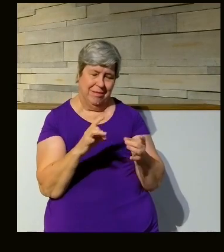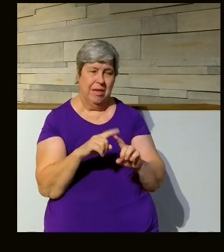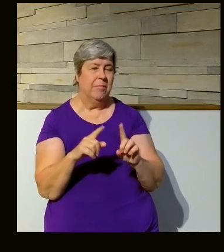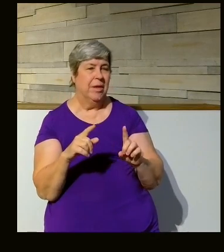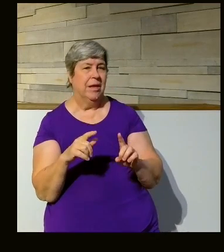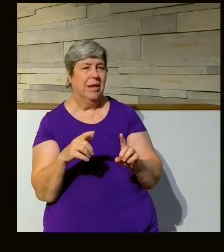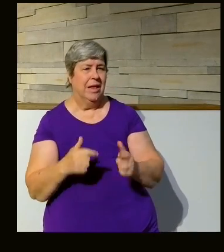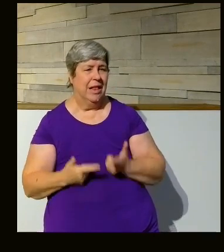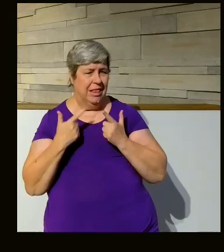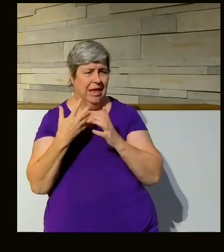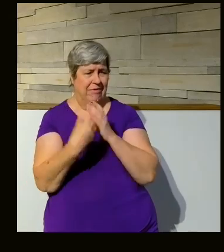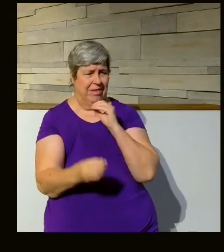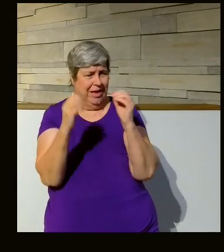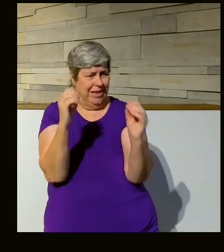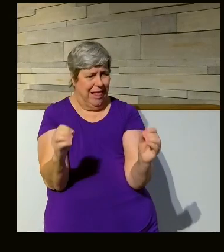Folks, life without lack,